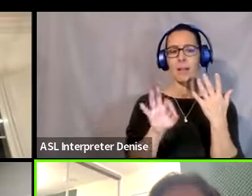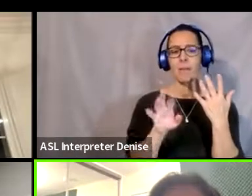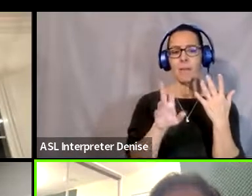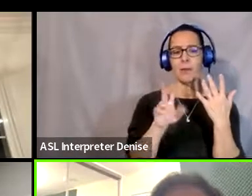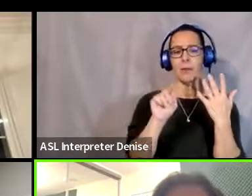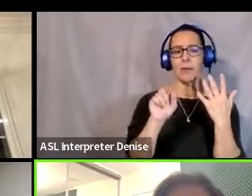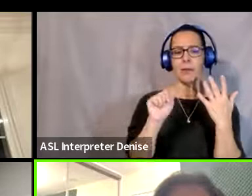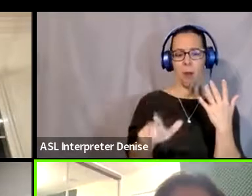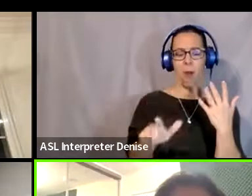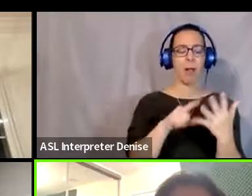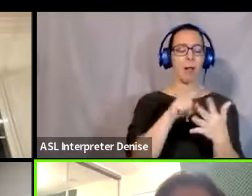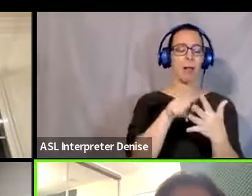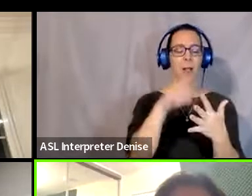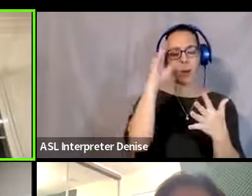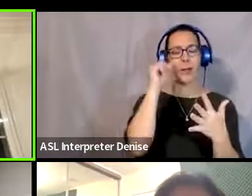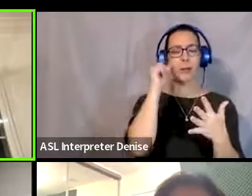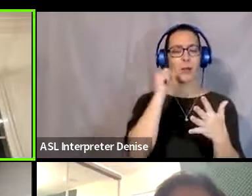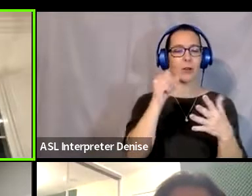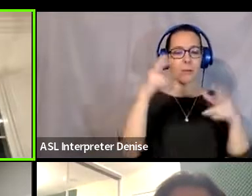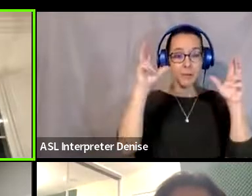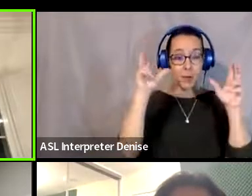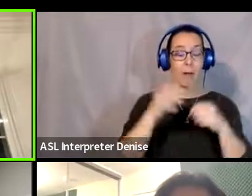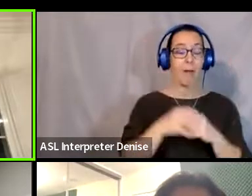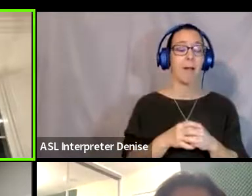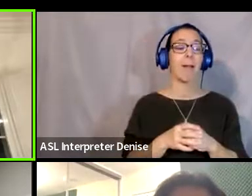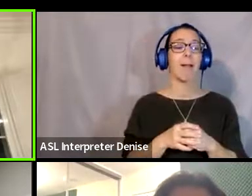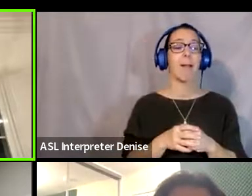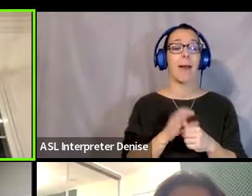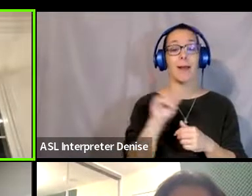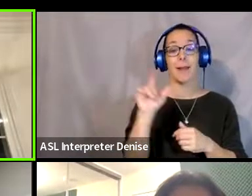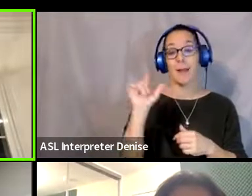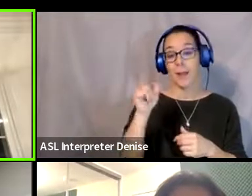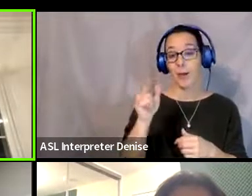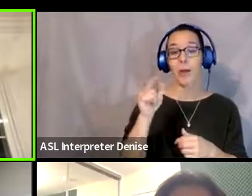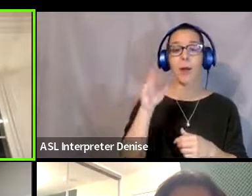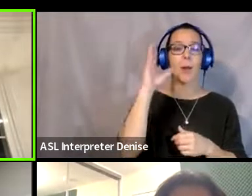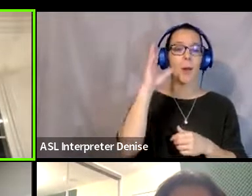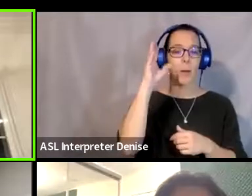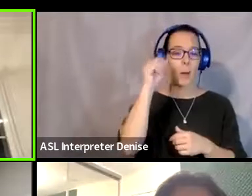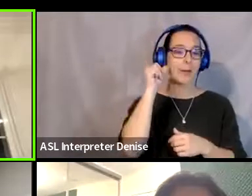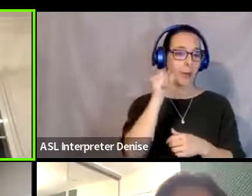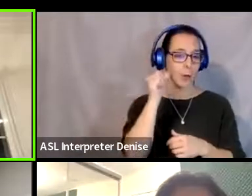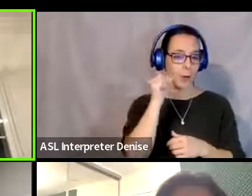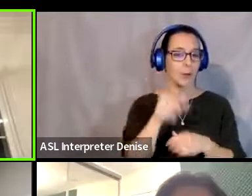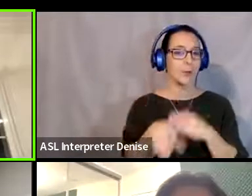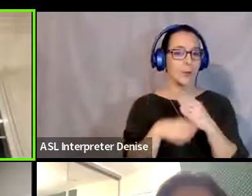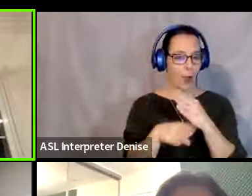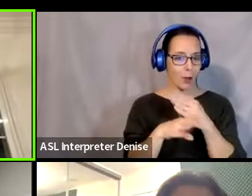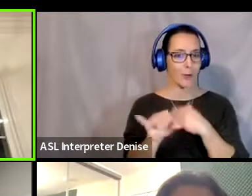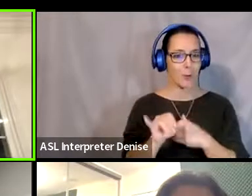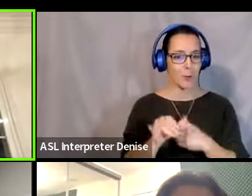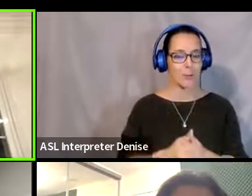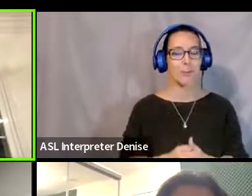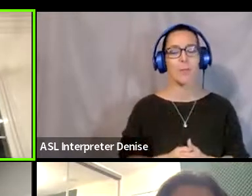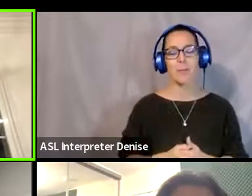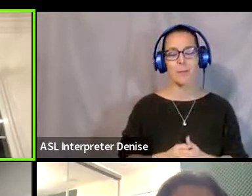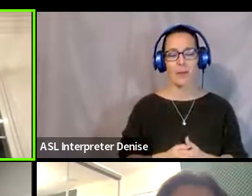girls basketball are going on now. And later on in the spring, we'll have boys and girls soccer as well.